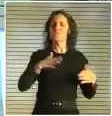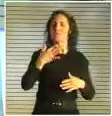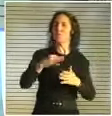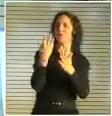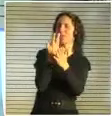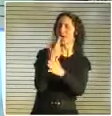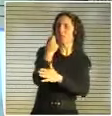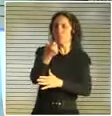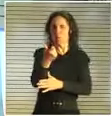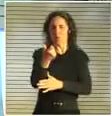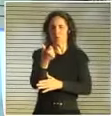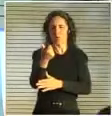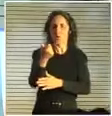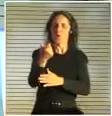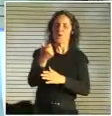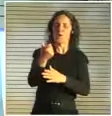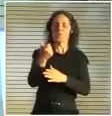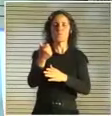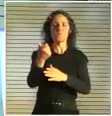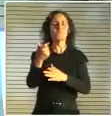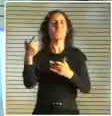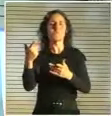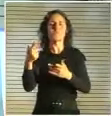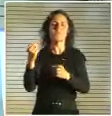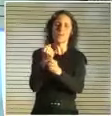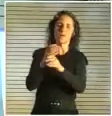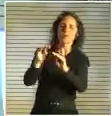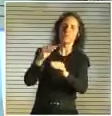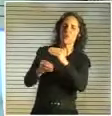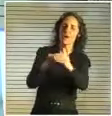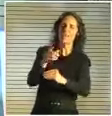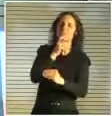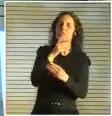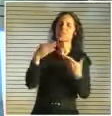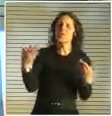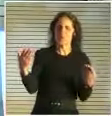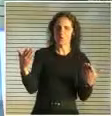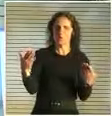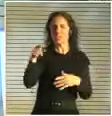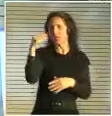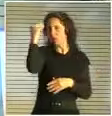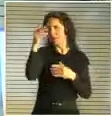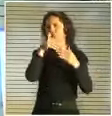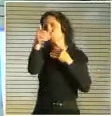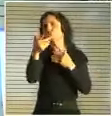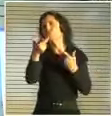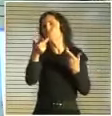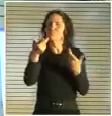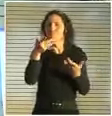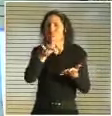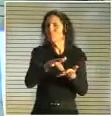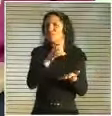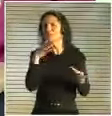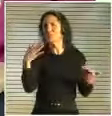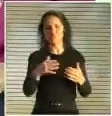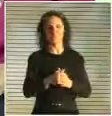do and what experiences that you see within the space. Thank you, Glenn, and thanks to all of you for the opportunity to